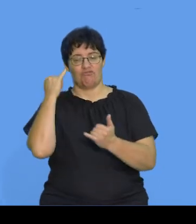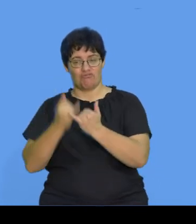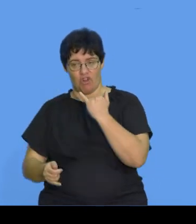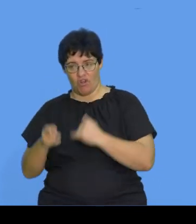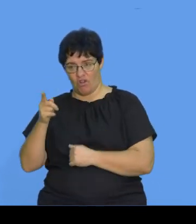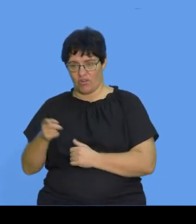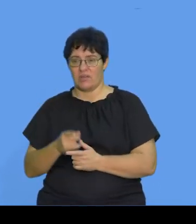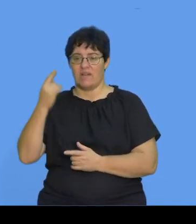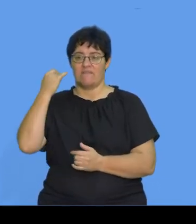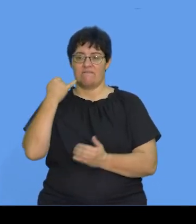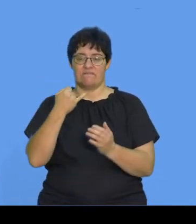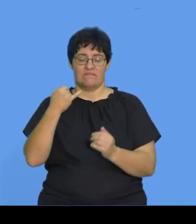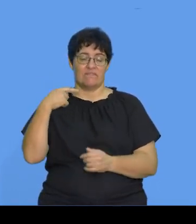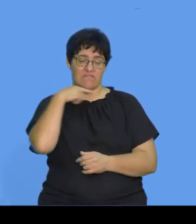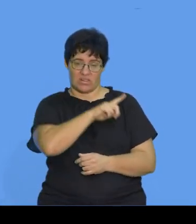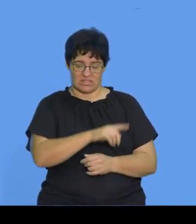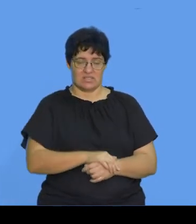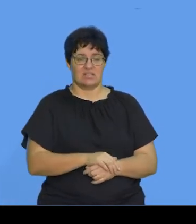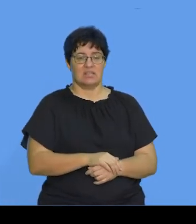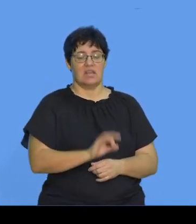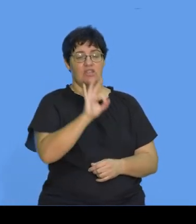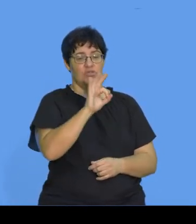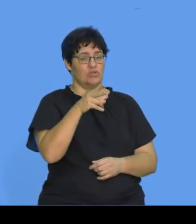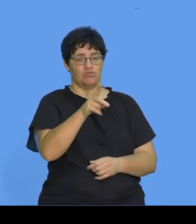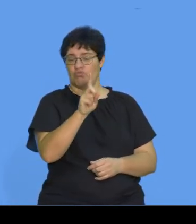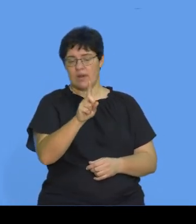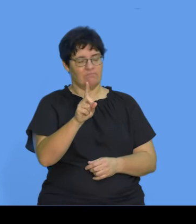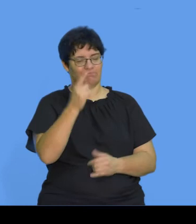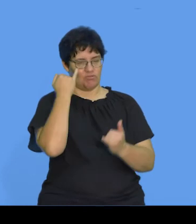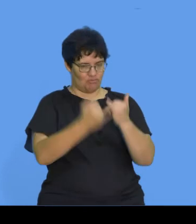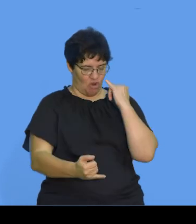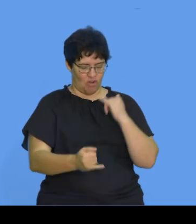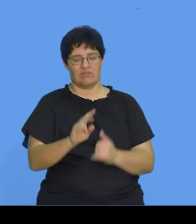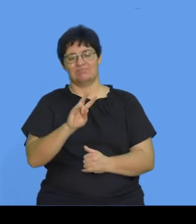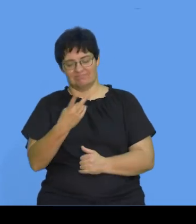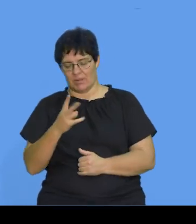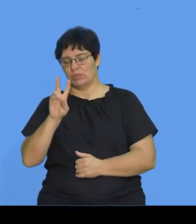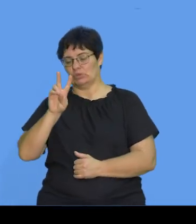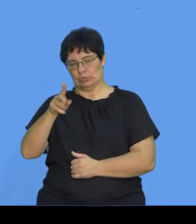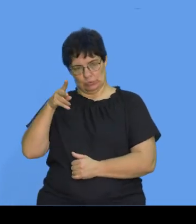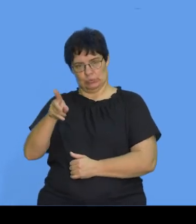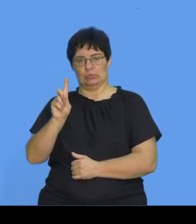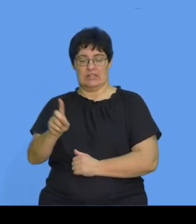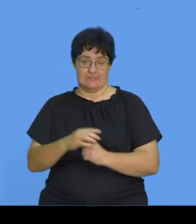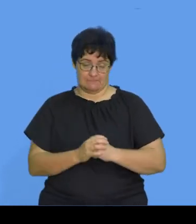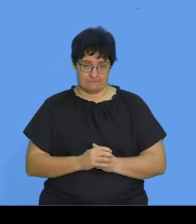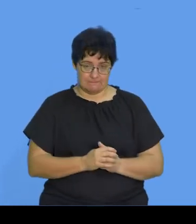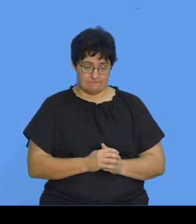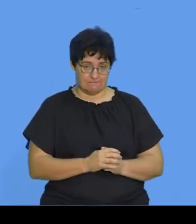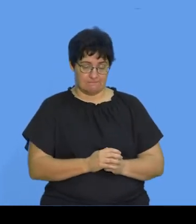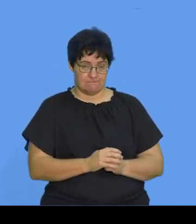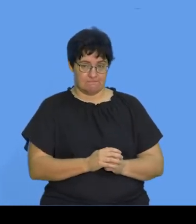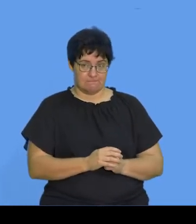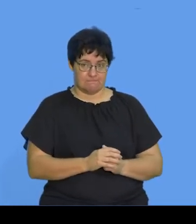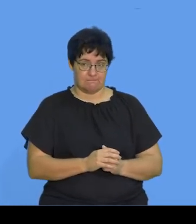I'm going to click false. And then I'm going to write 3:1. I know is incorrect. It must